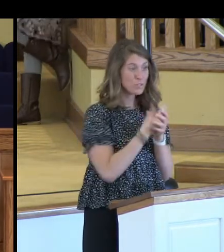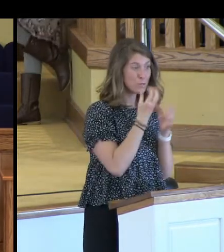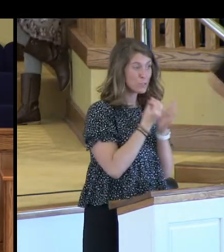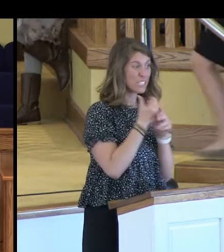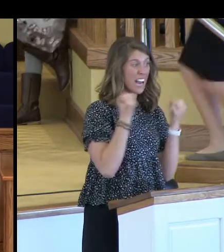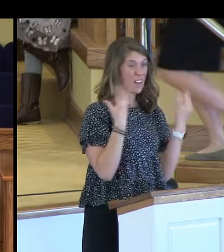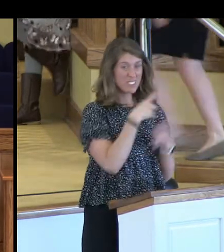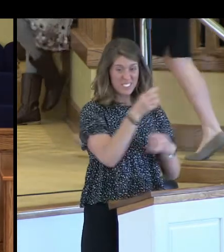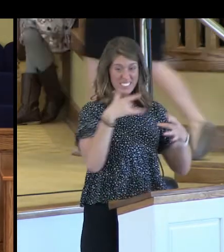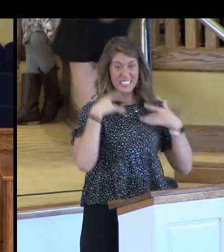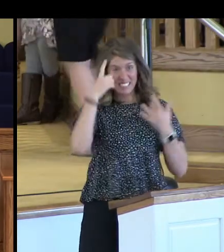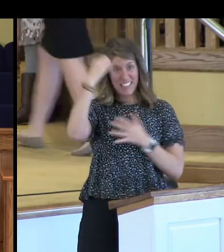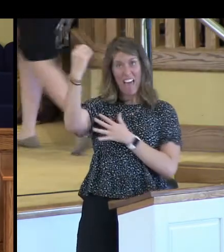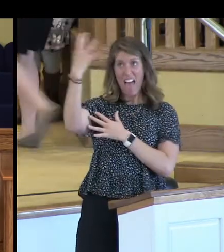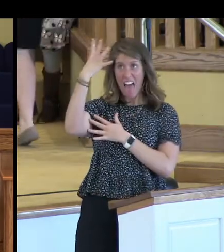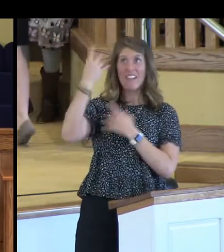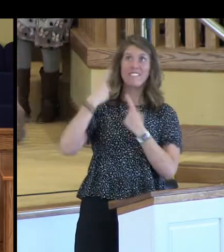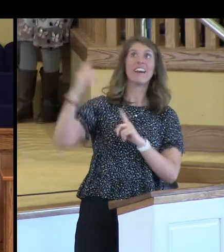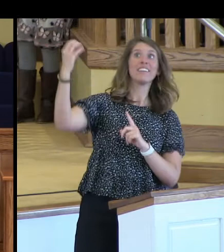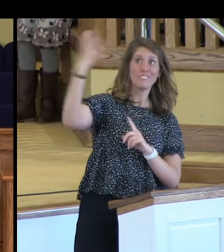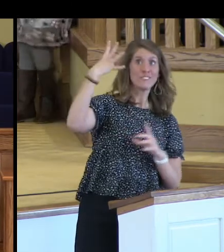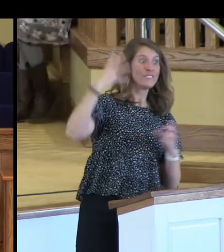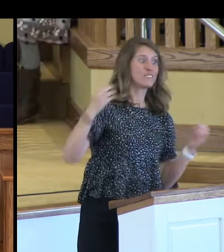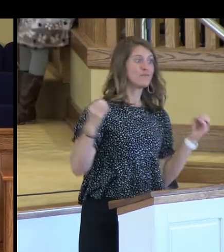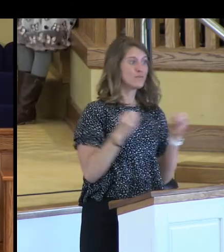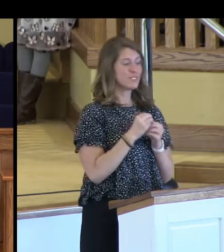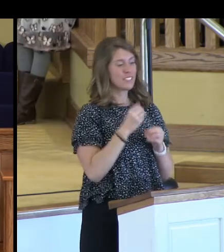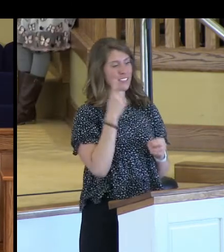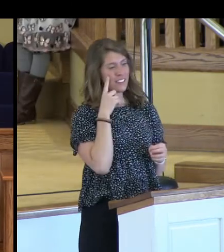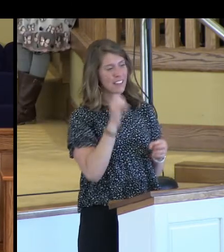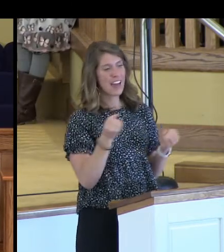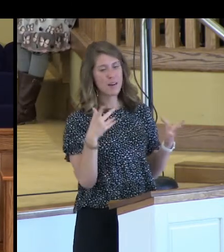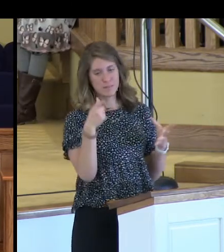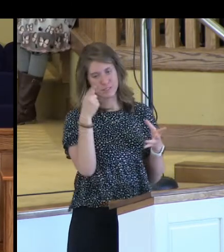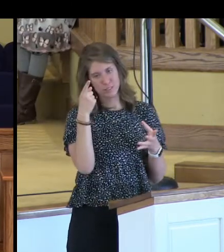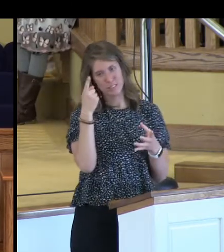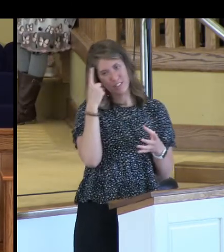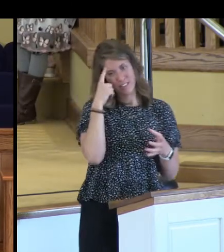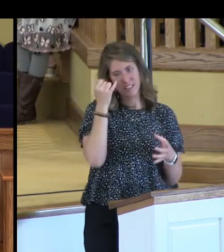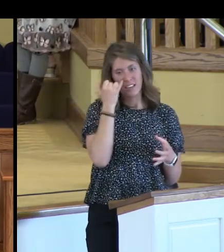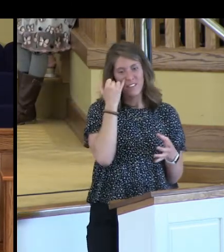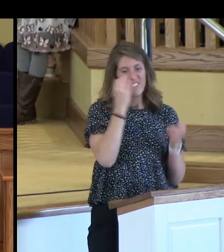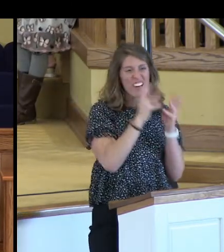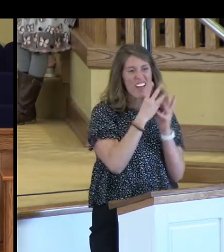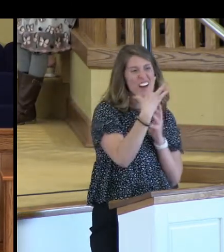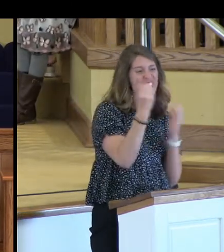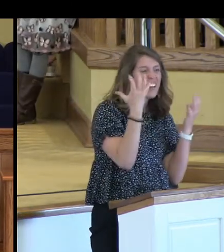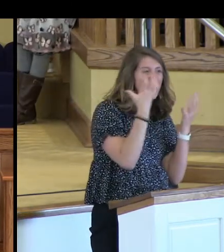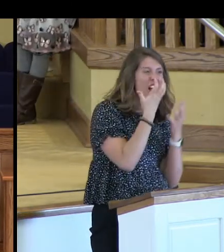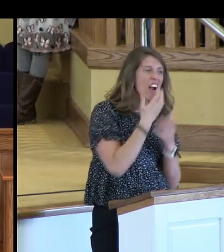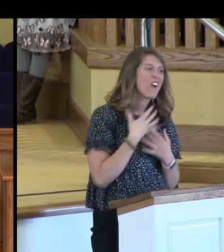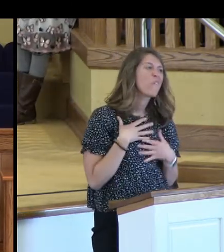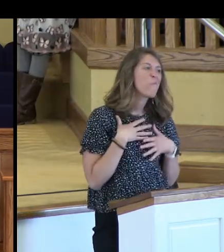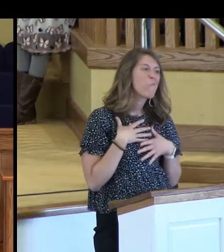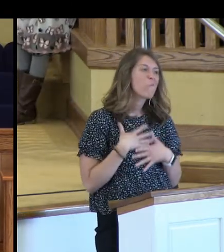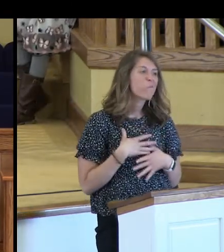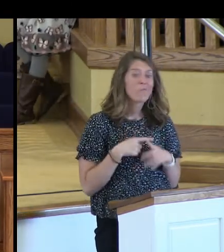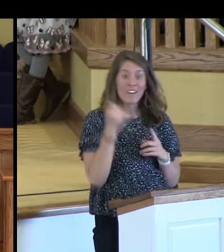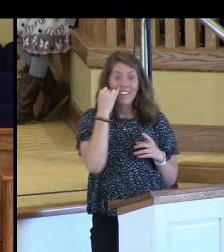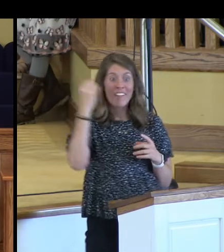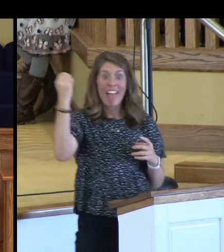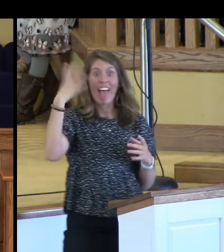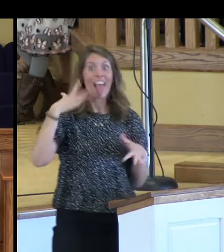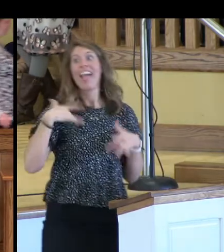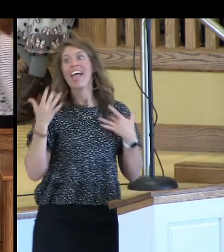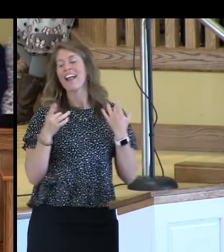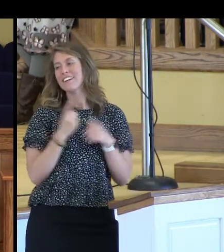get excited because the sun's out more? That's what I thought. How many of you are the one of those who get affected by the weather a little bit? You know, if it's a gloomy day, you kind of feel, yeah, there's a few